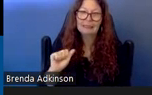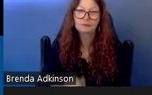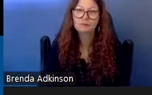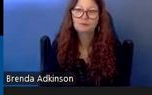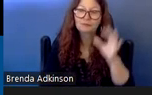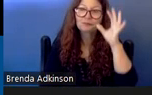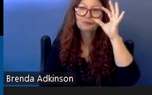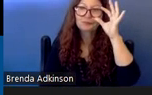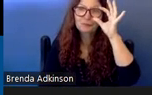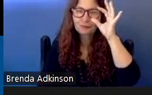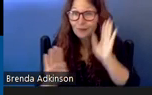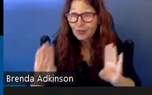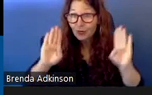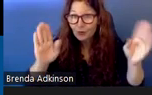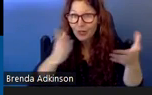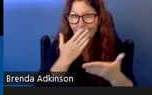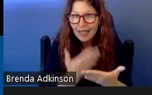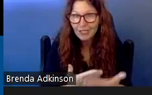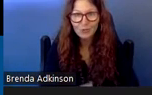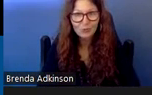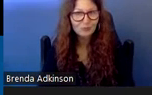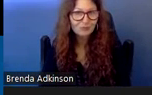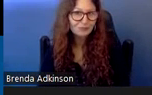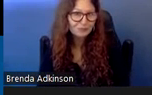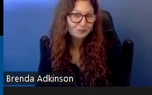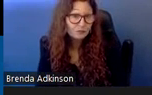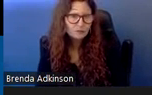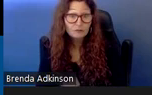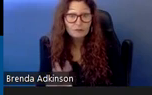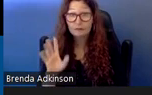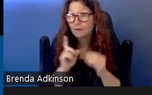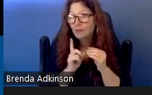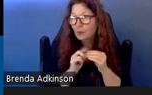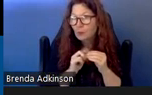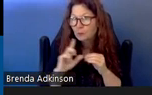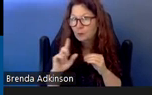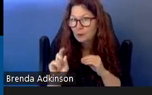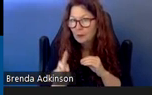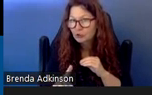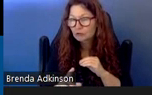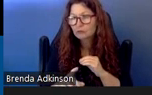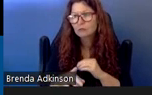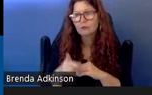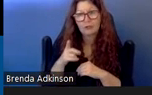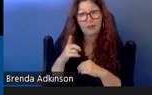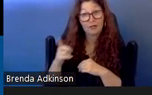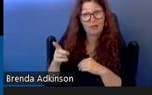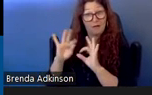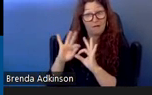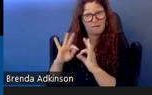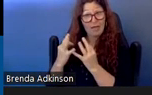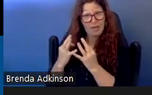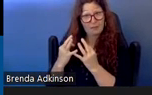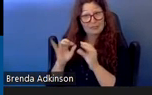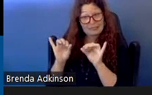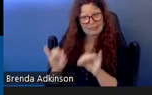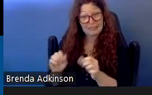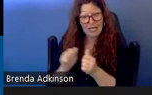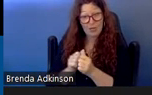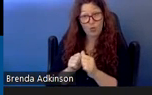Great, thanks, Cindy. And one more question. Can families stay with other families